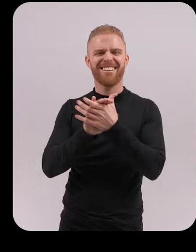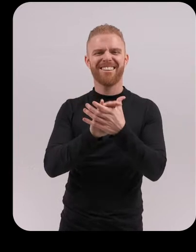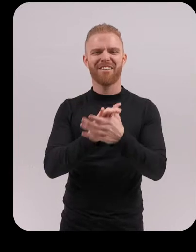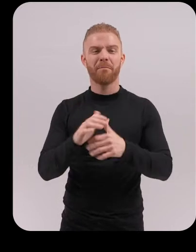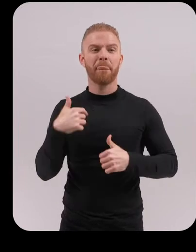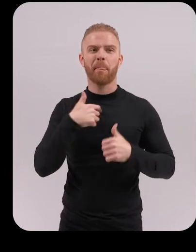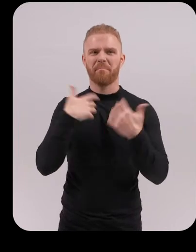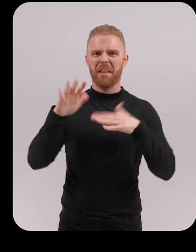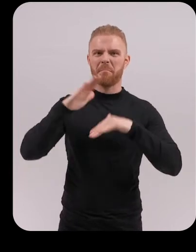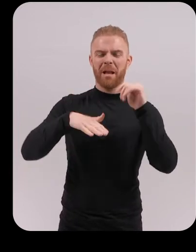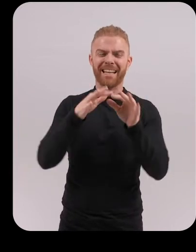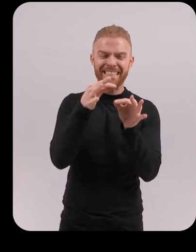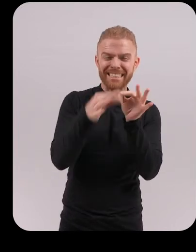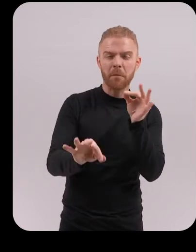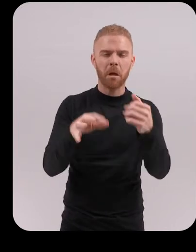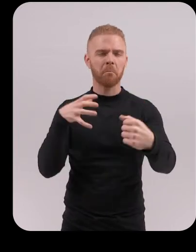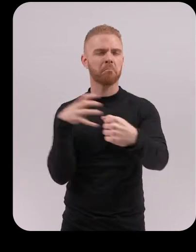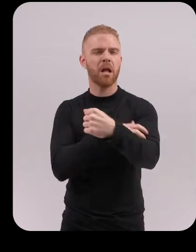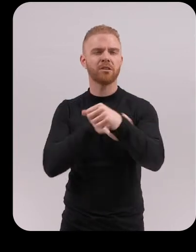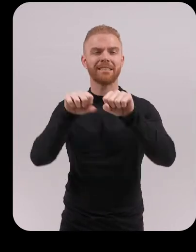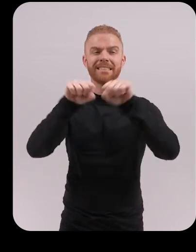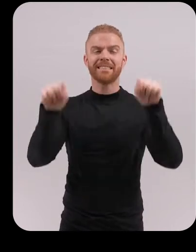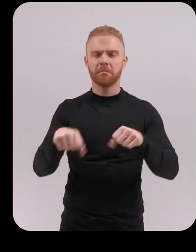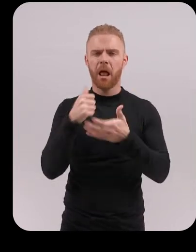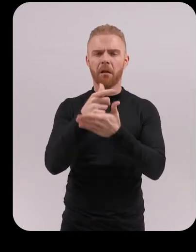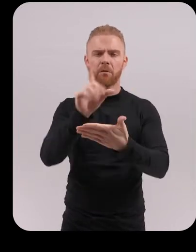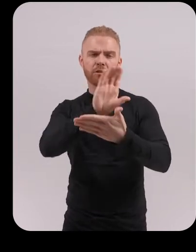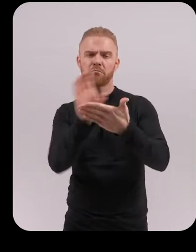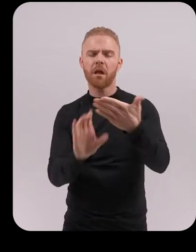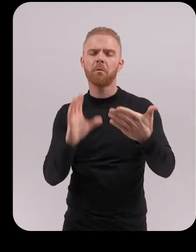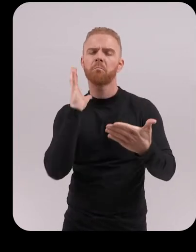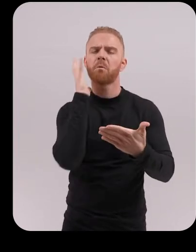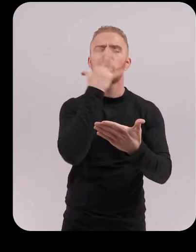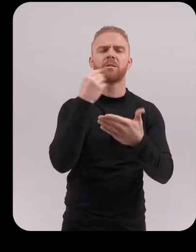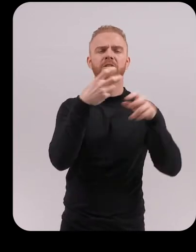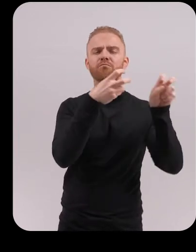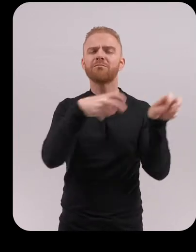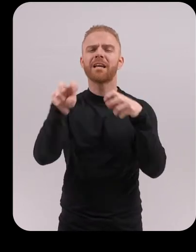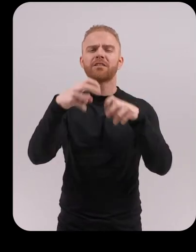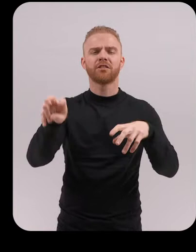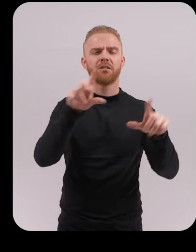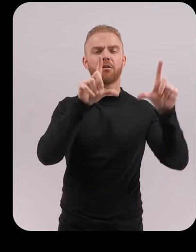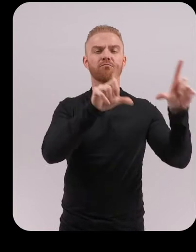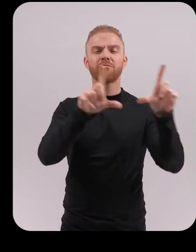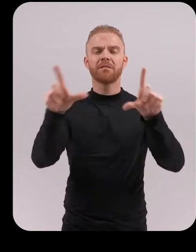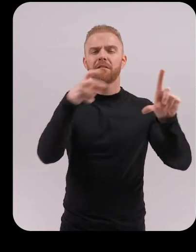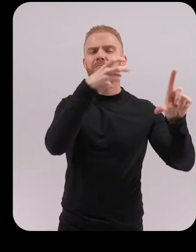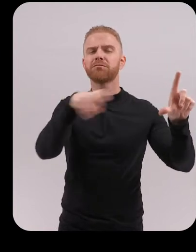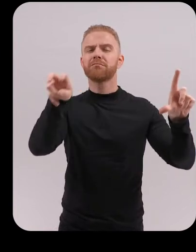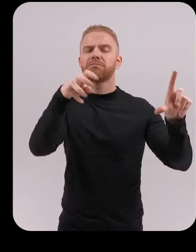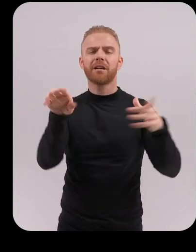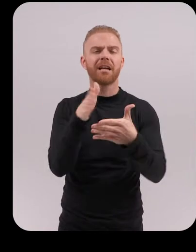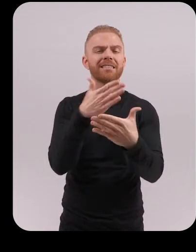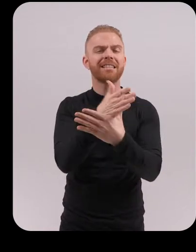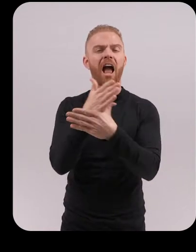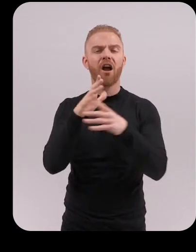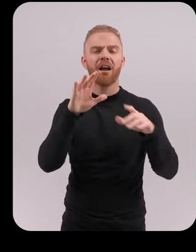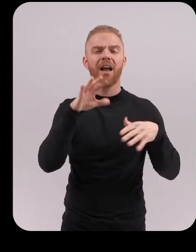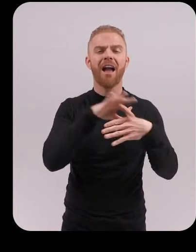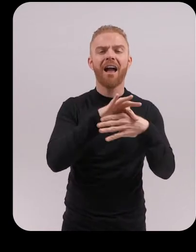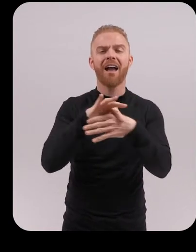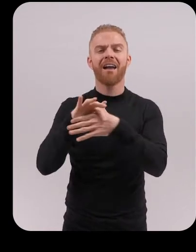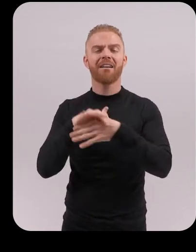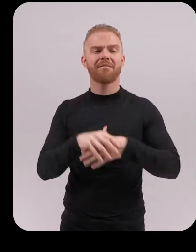We've built a simple and powerful system that helps you choreograph beautiful transitions across screens that share